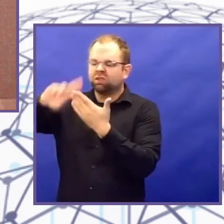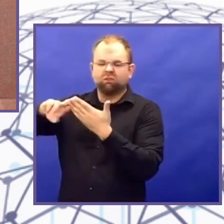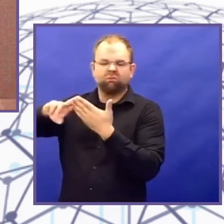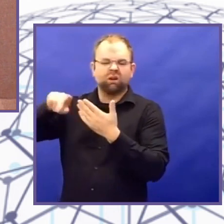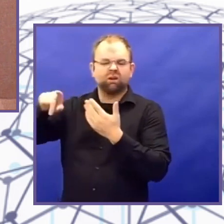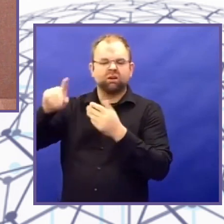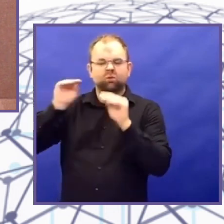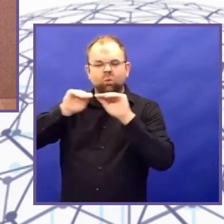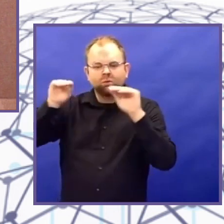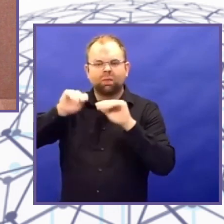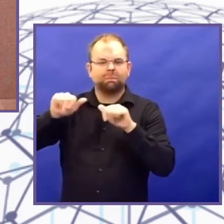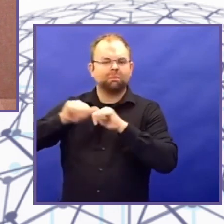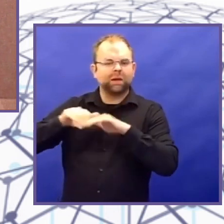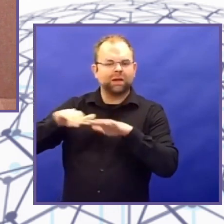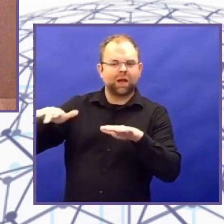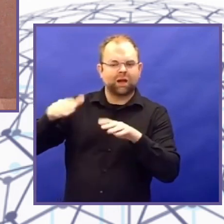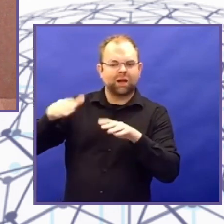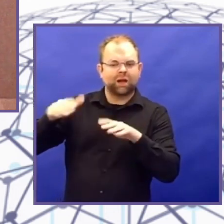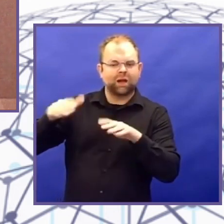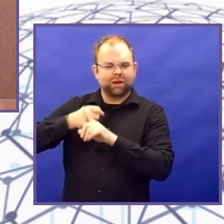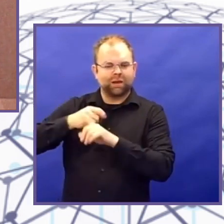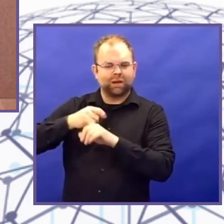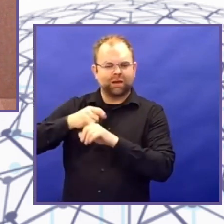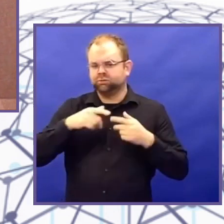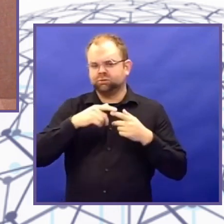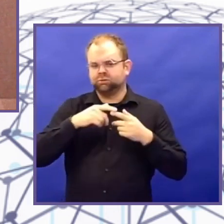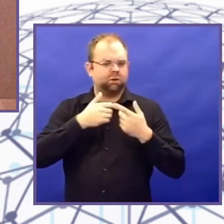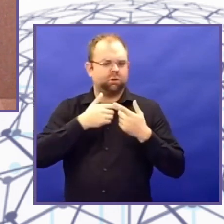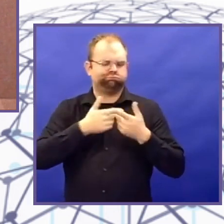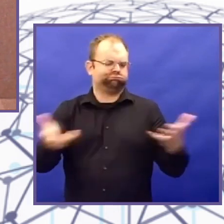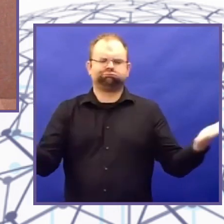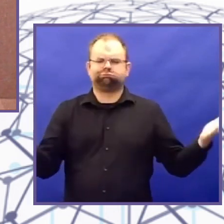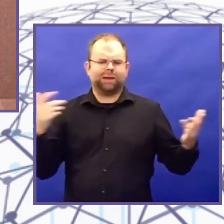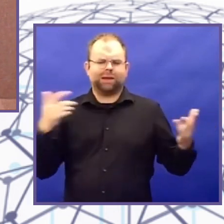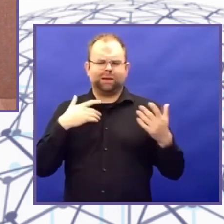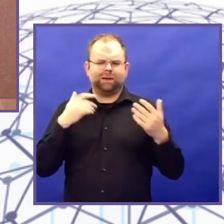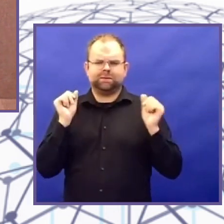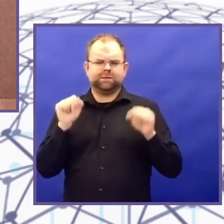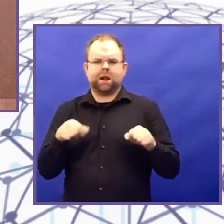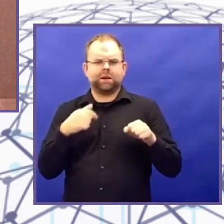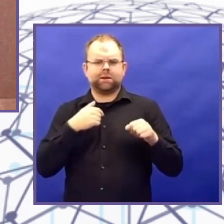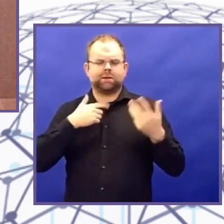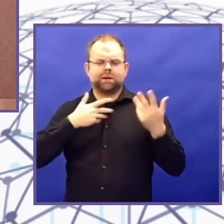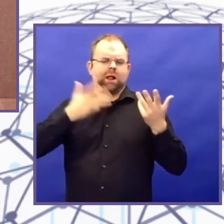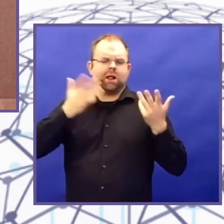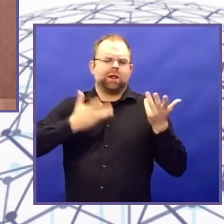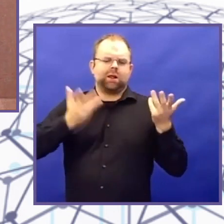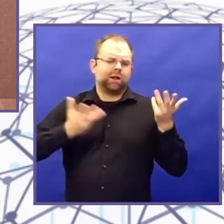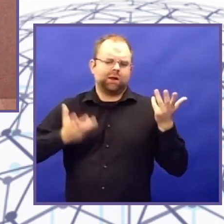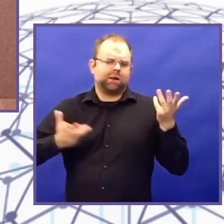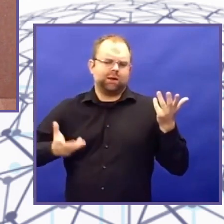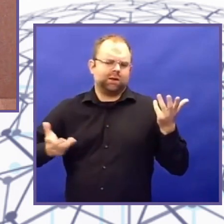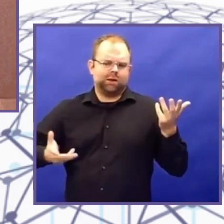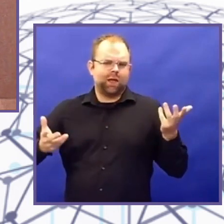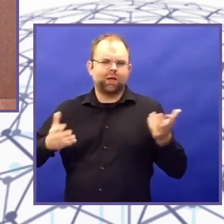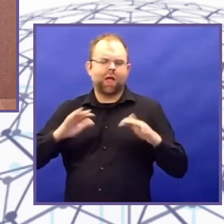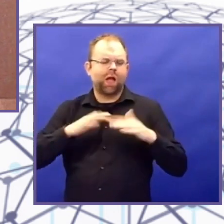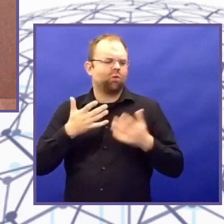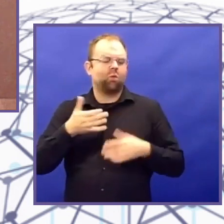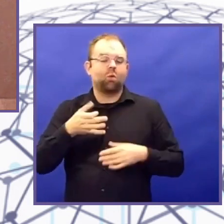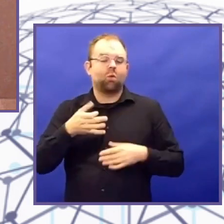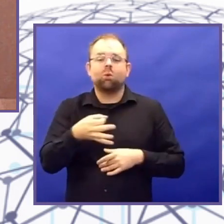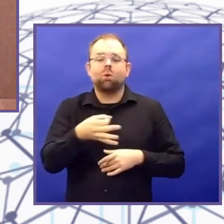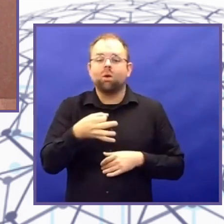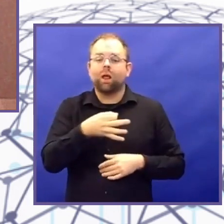manufacturing. And of course, Innovate Now, the AT Impact Fund, which I think we're going to rename